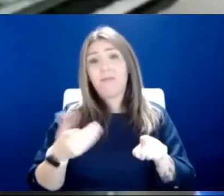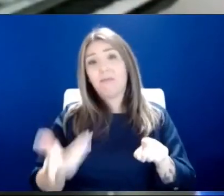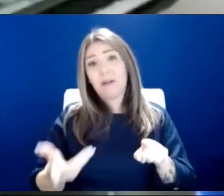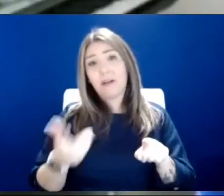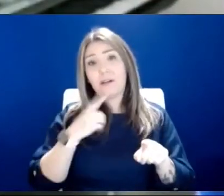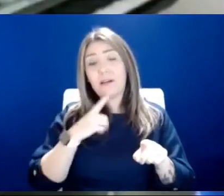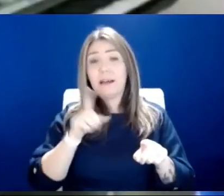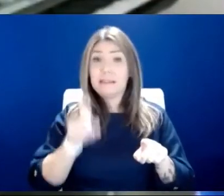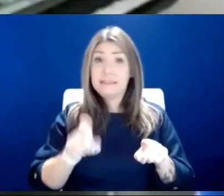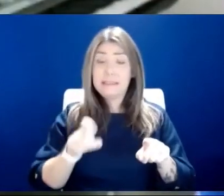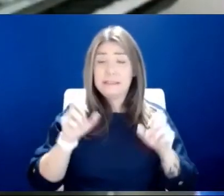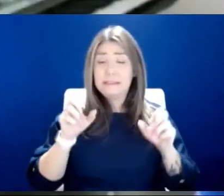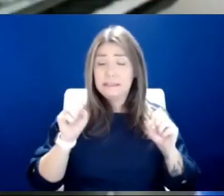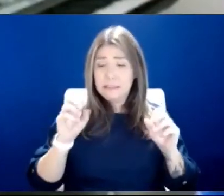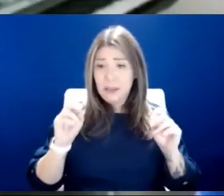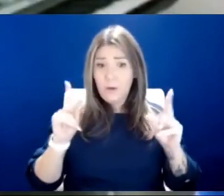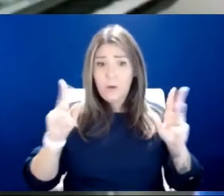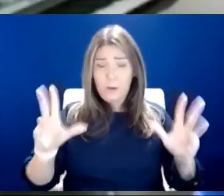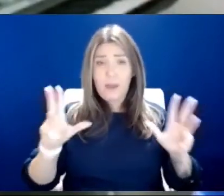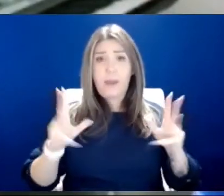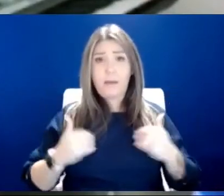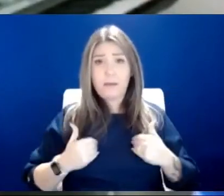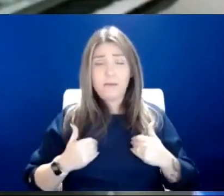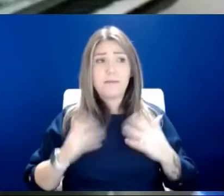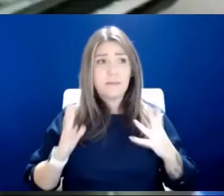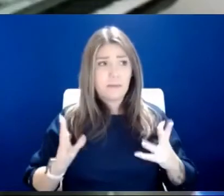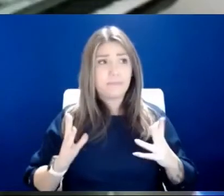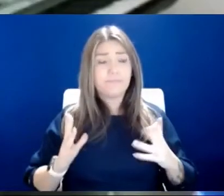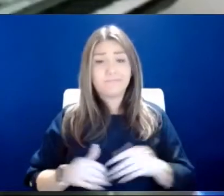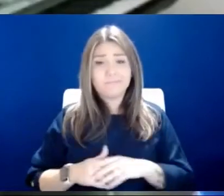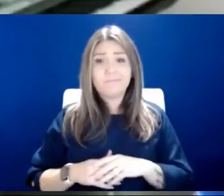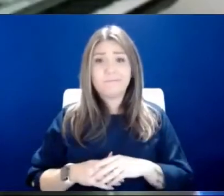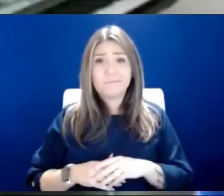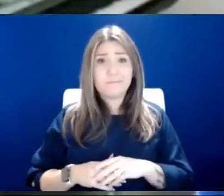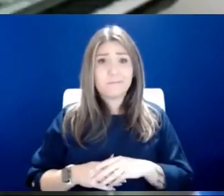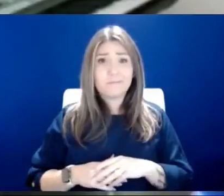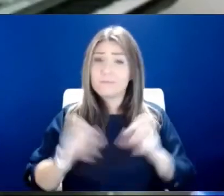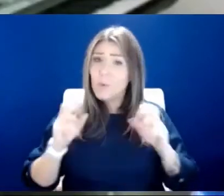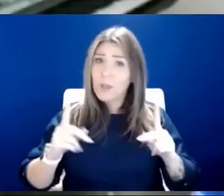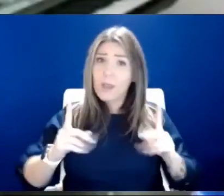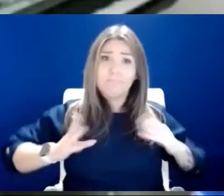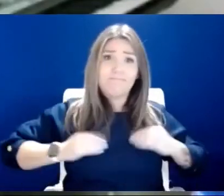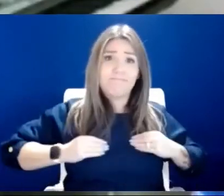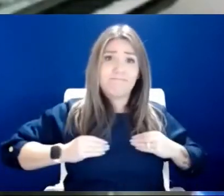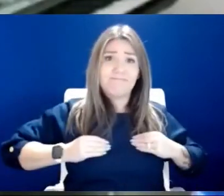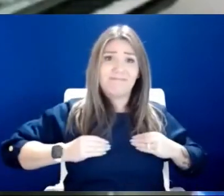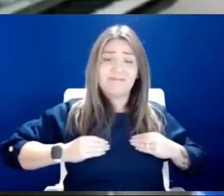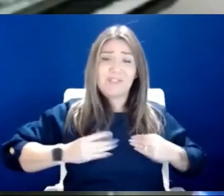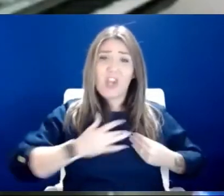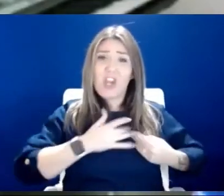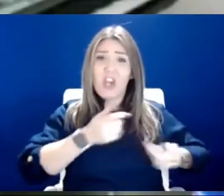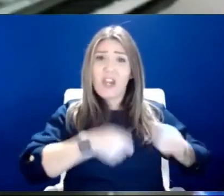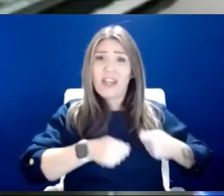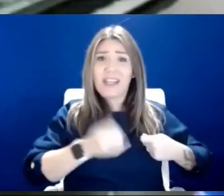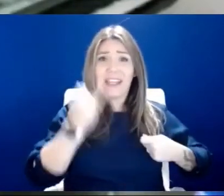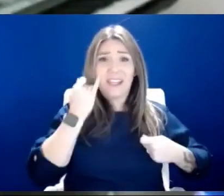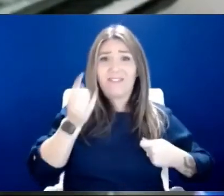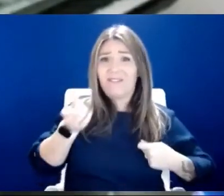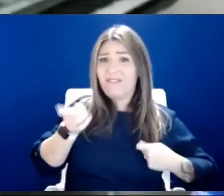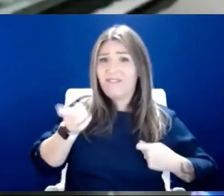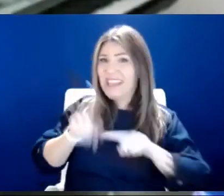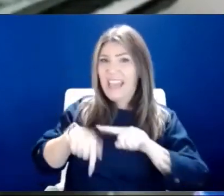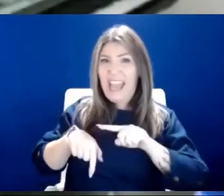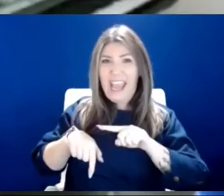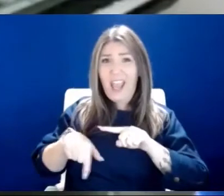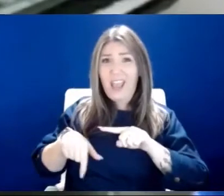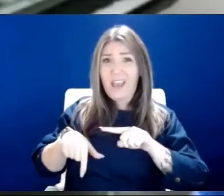up and say, you know, okay, let's do it. You know, if he's not able to have the heart, then